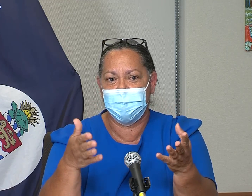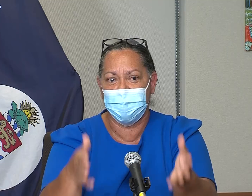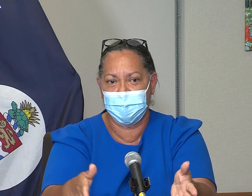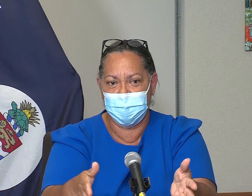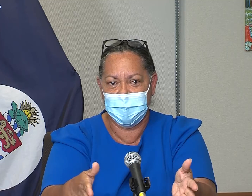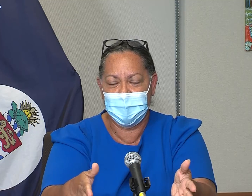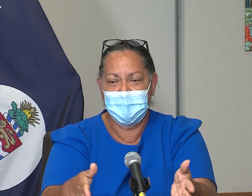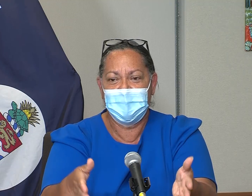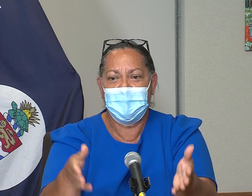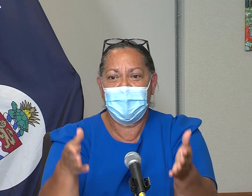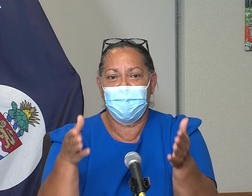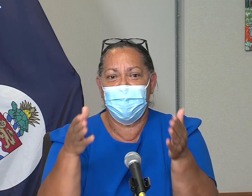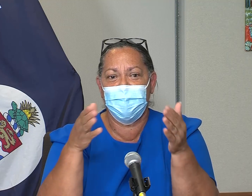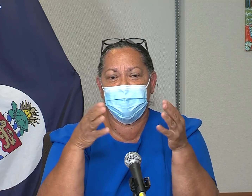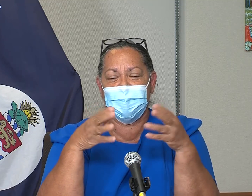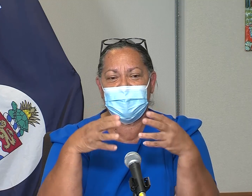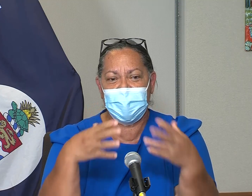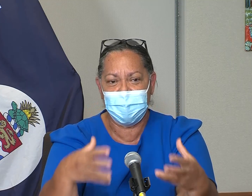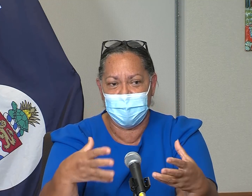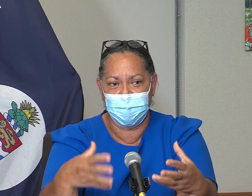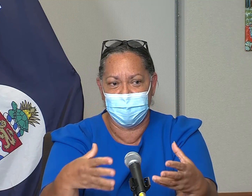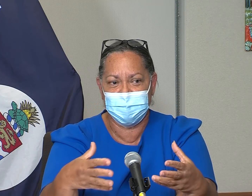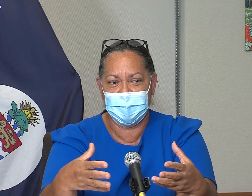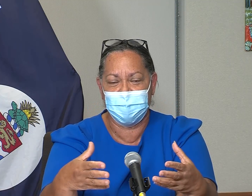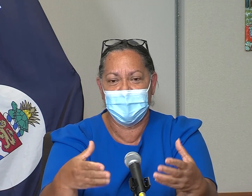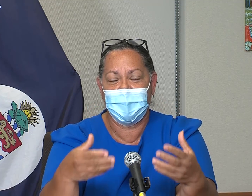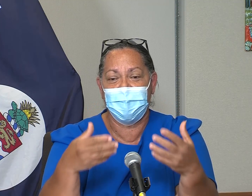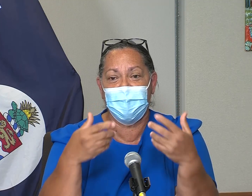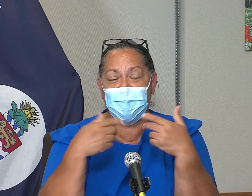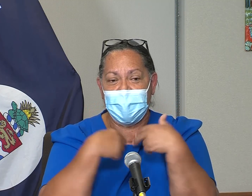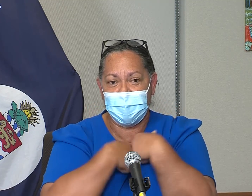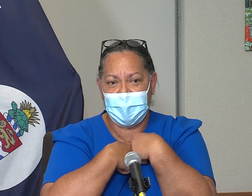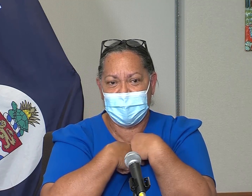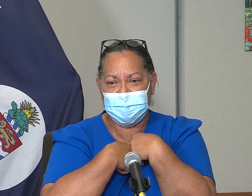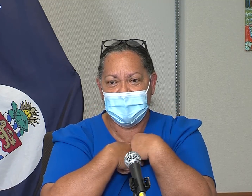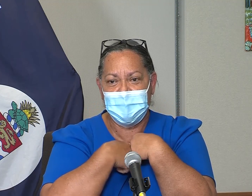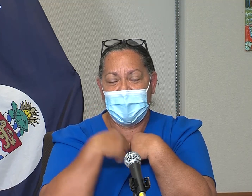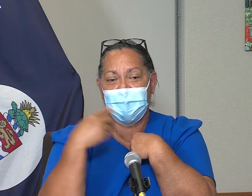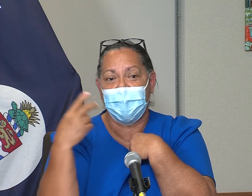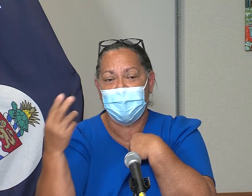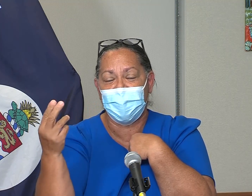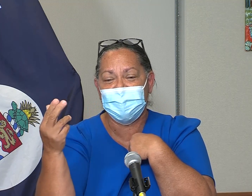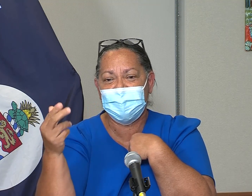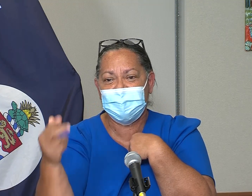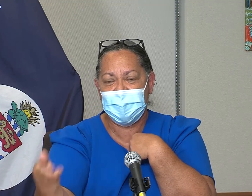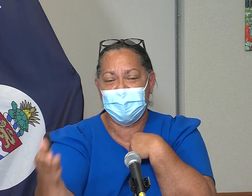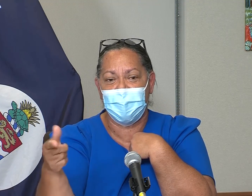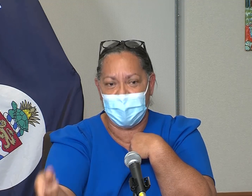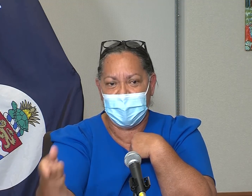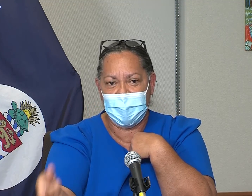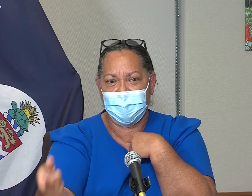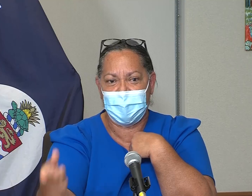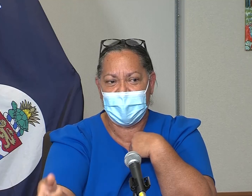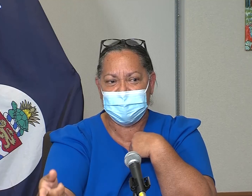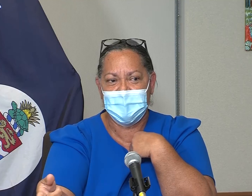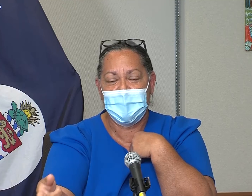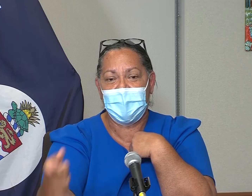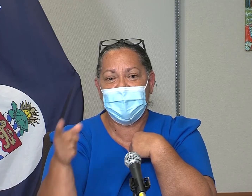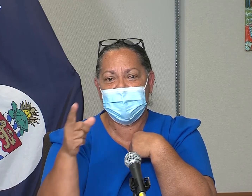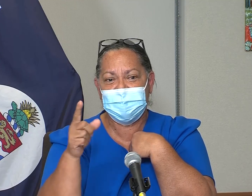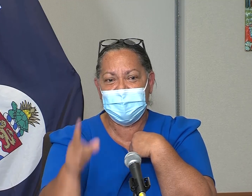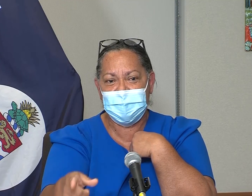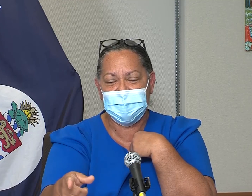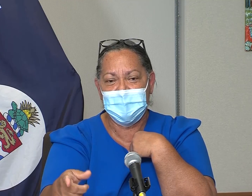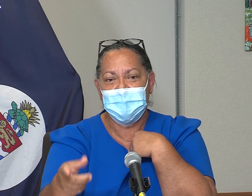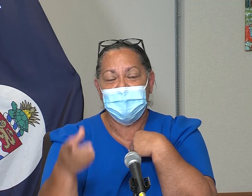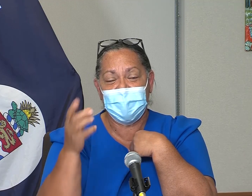body fluid. If you took care of yourself and you had a mask and the other person did not have a mask and